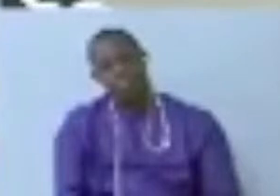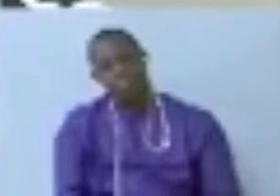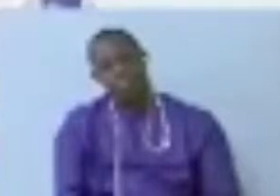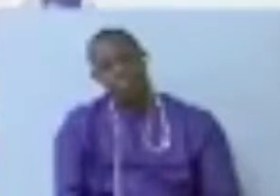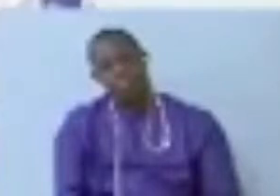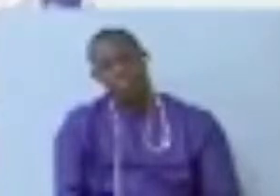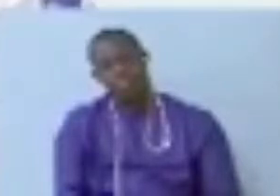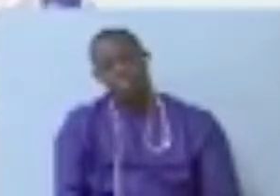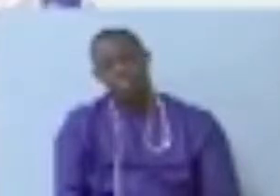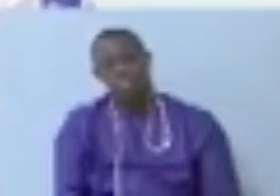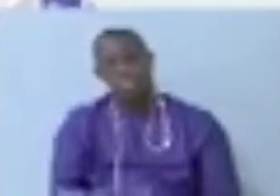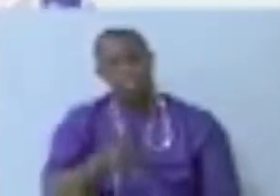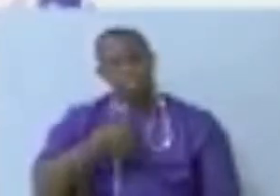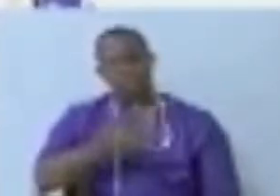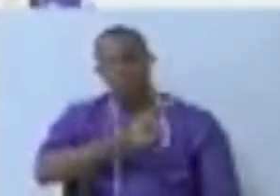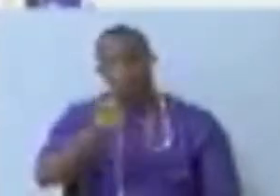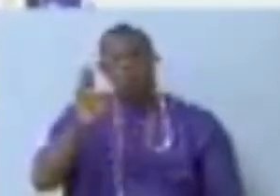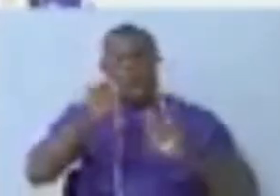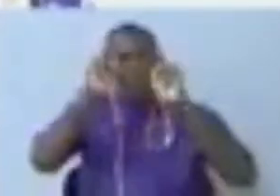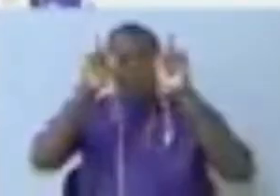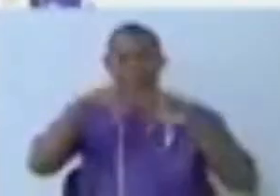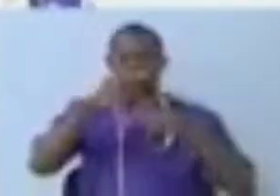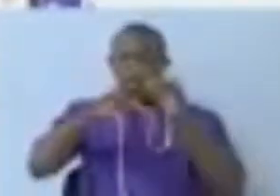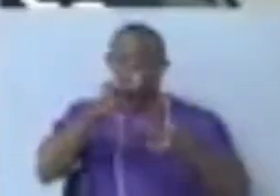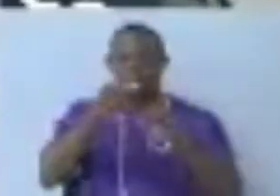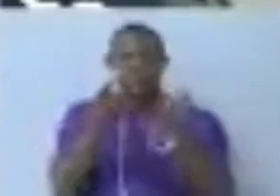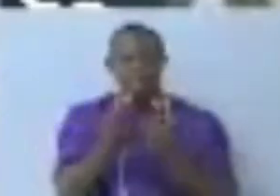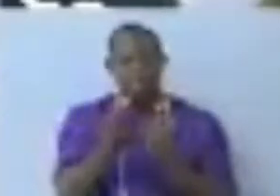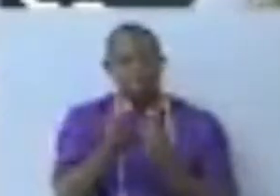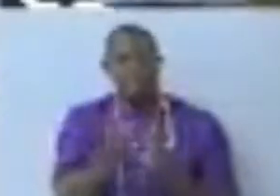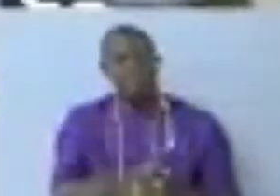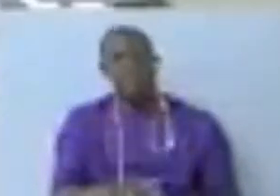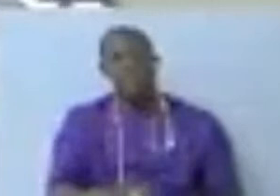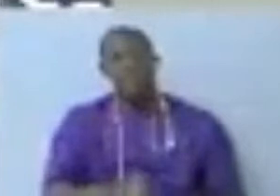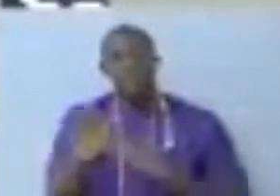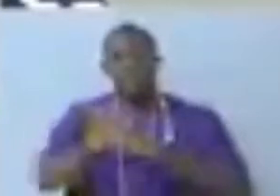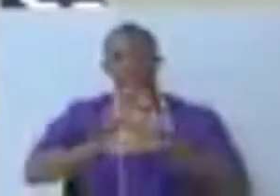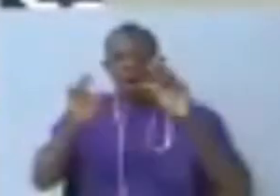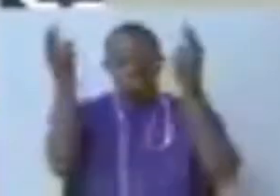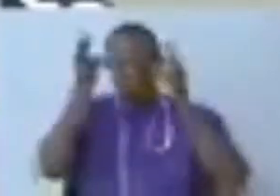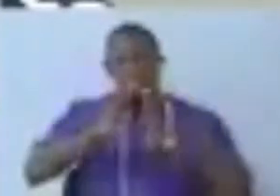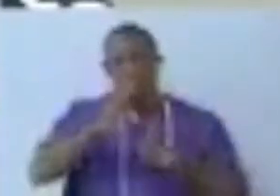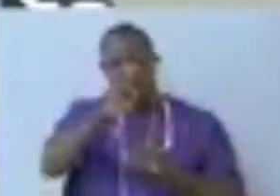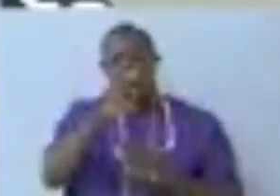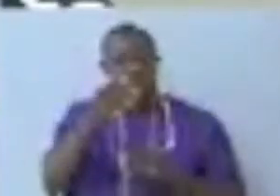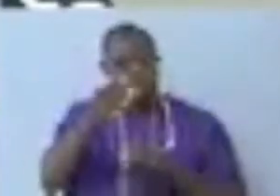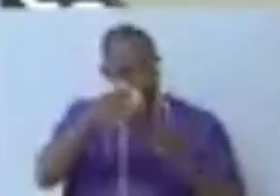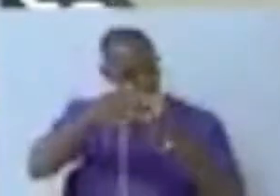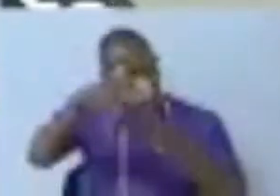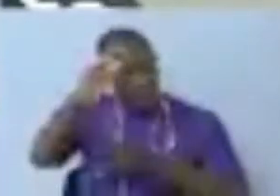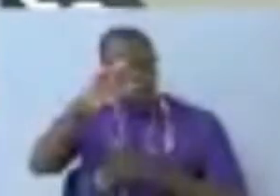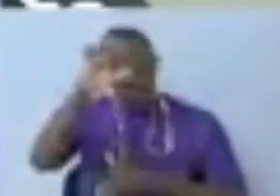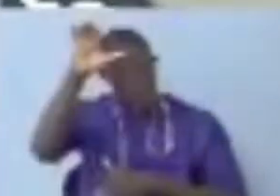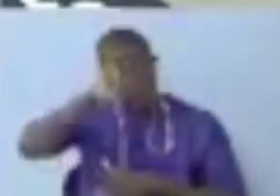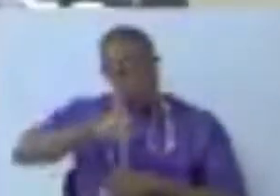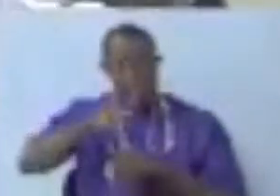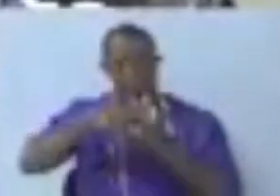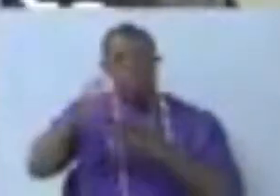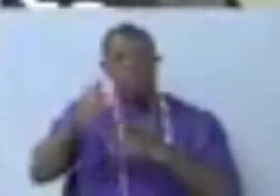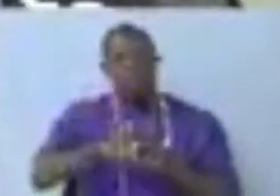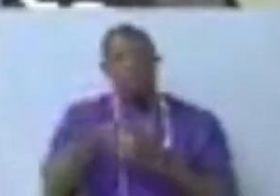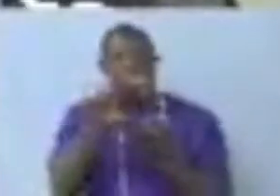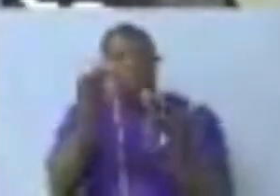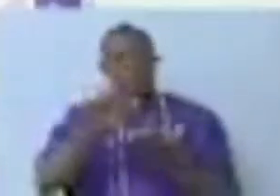I am not aware. Well, you, under the law, you have constructive notice because this was served to your